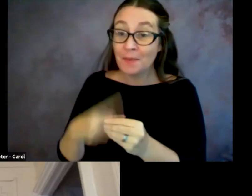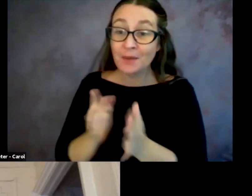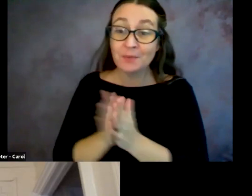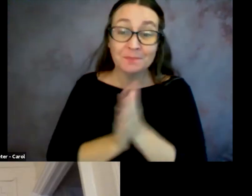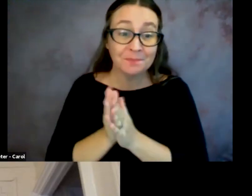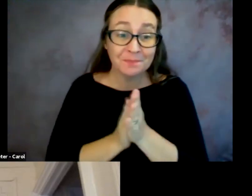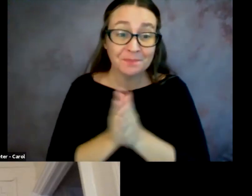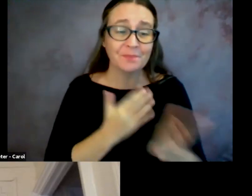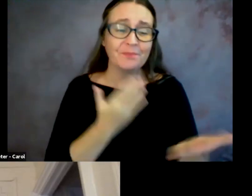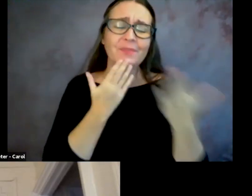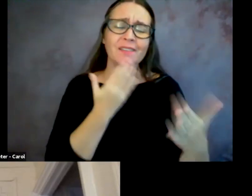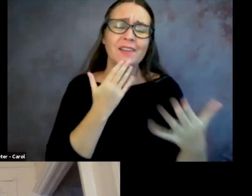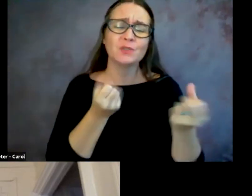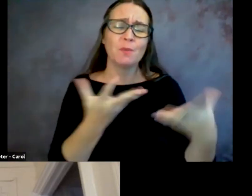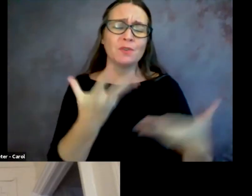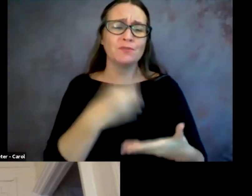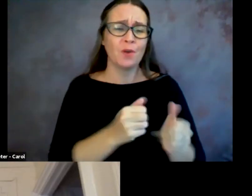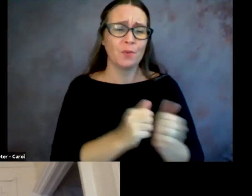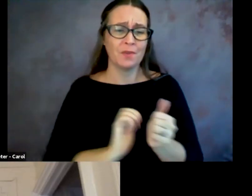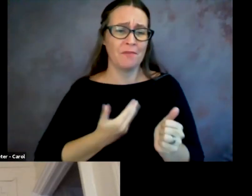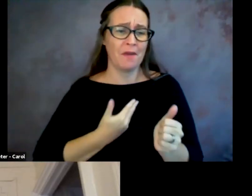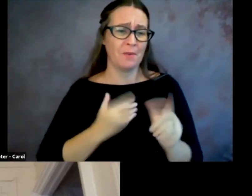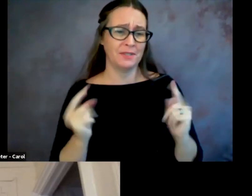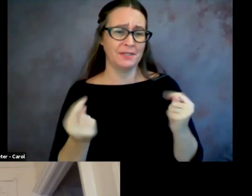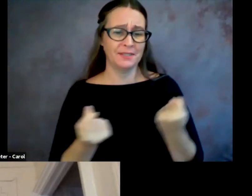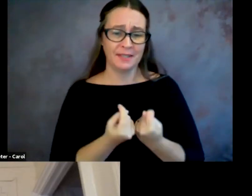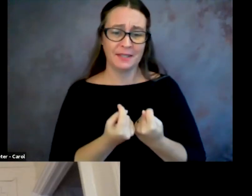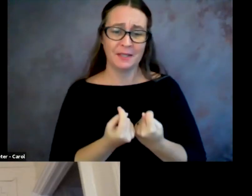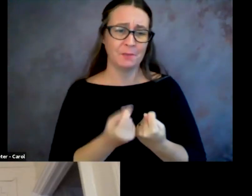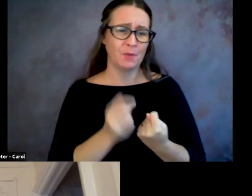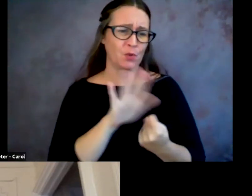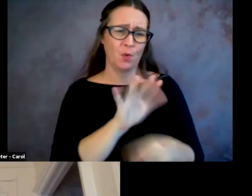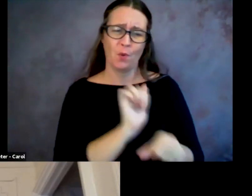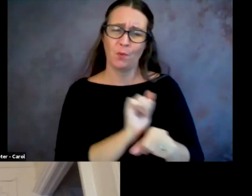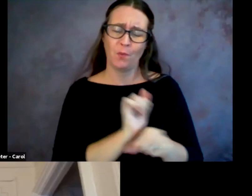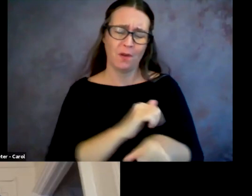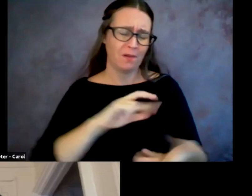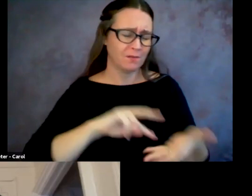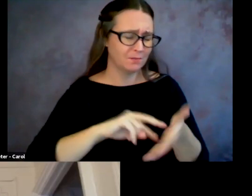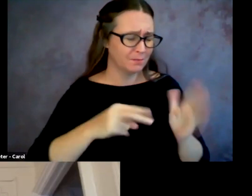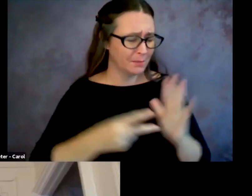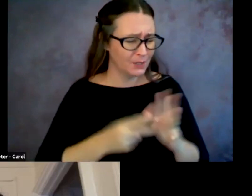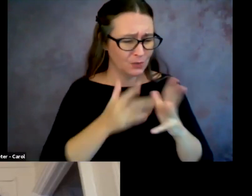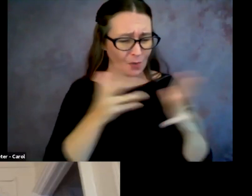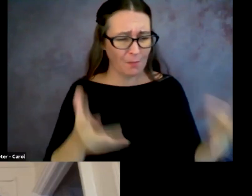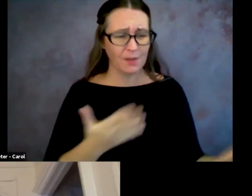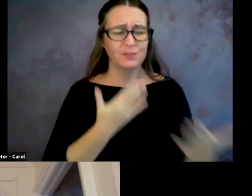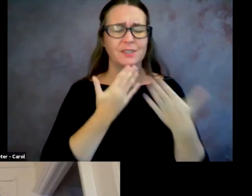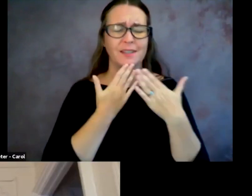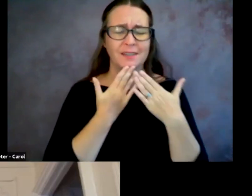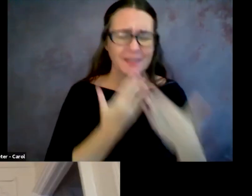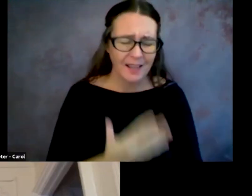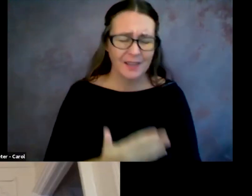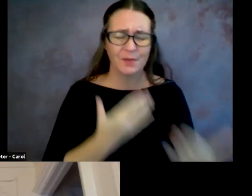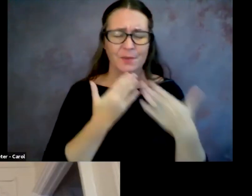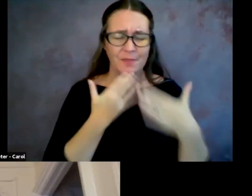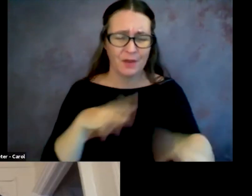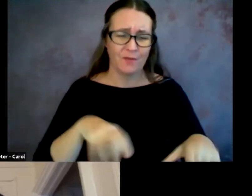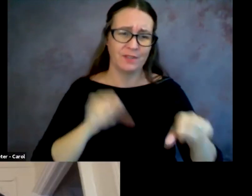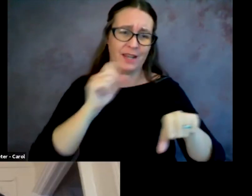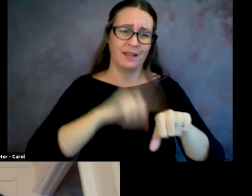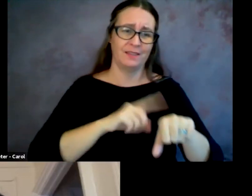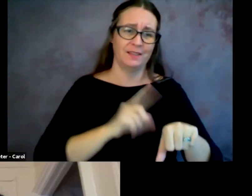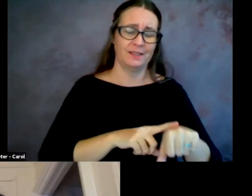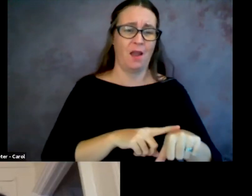for being a part of the team that does this work. It means so much. And thank you so much for taking the time to talk with